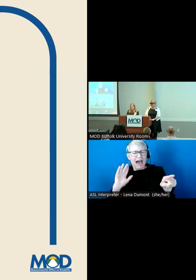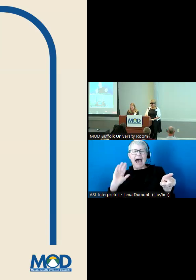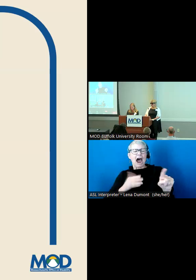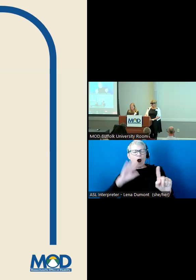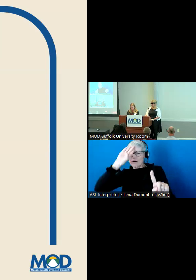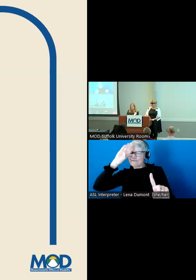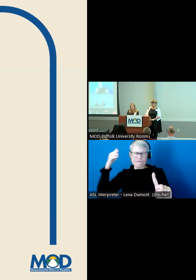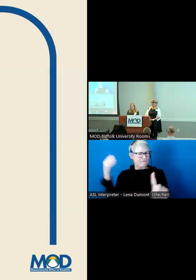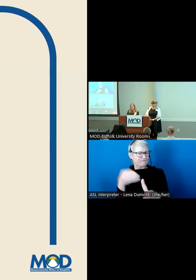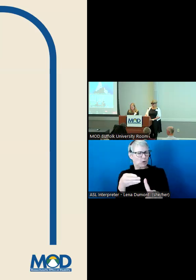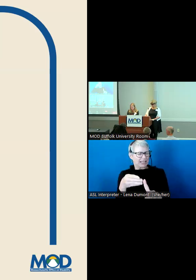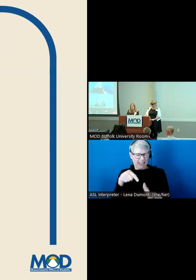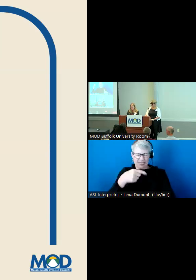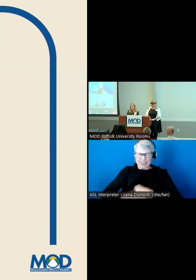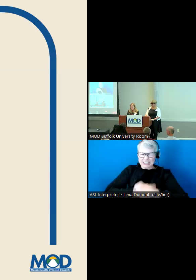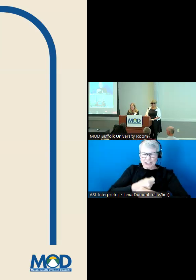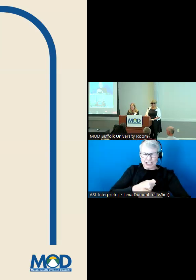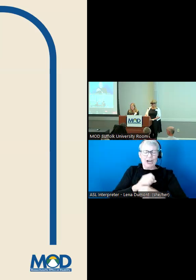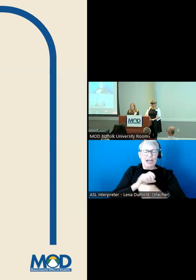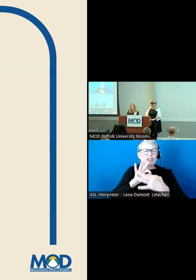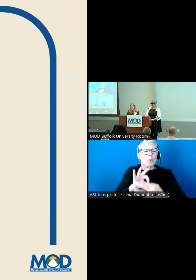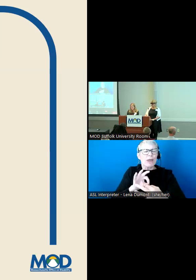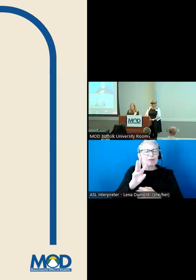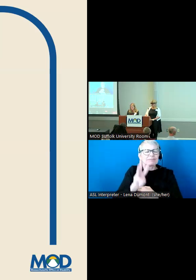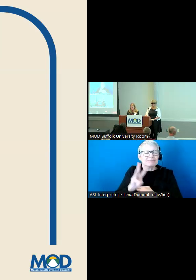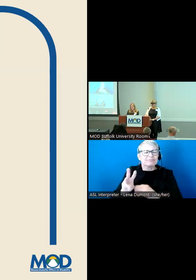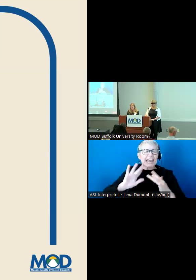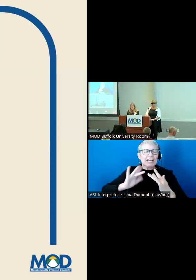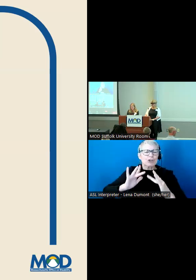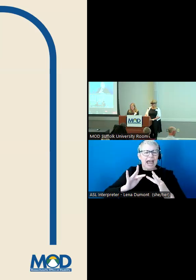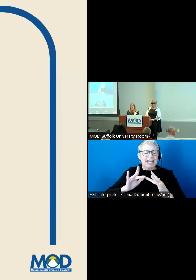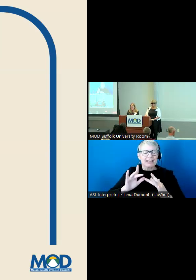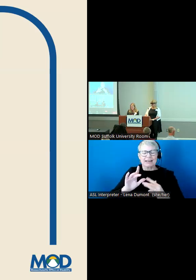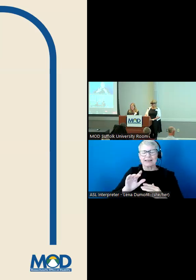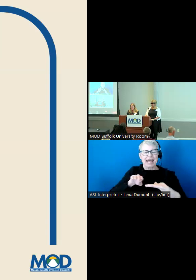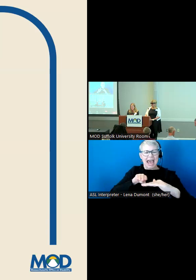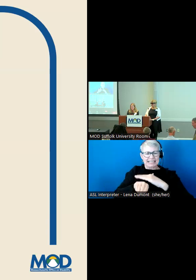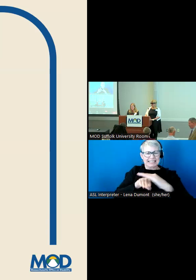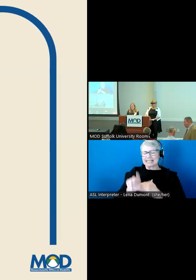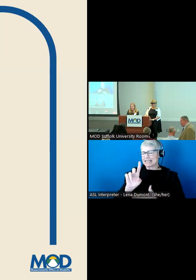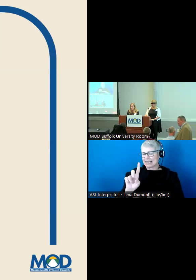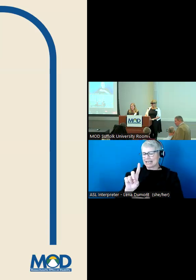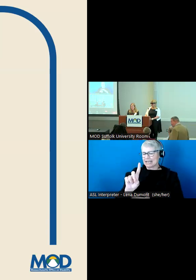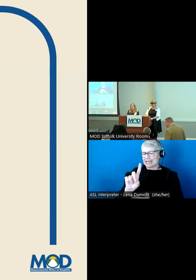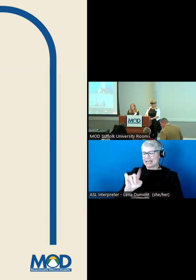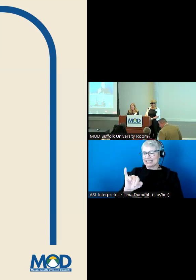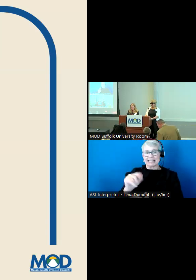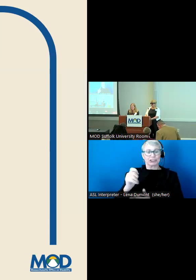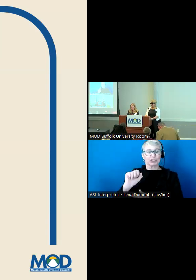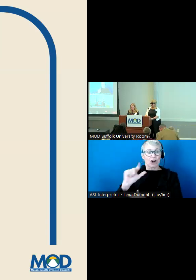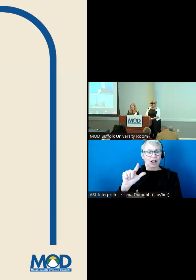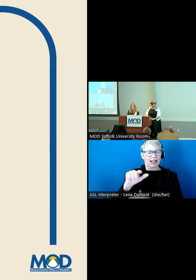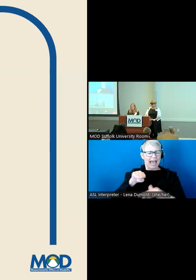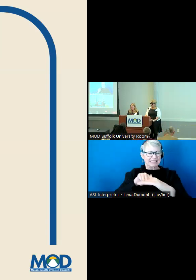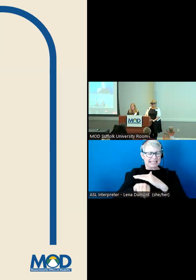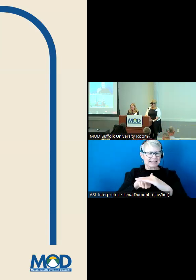digital accessibility. We're continuing to support implementing Executive Order 614,